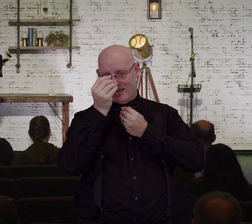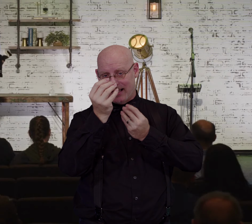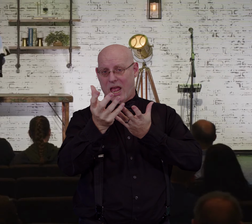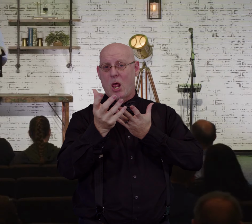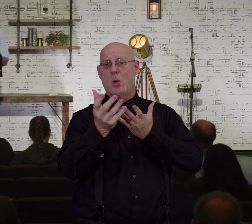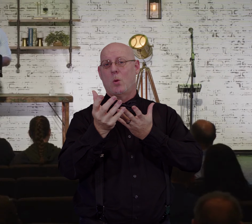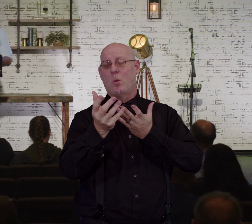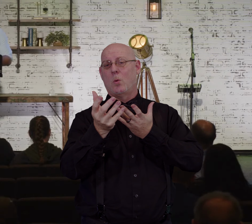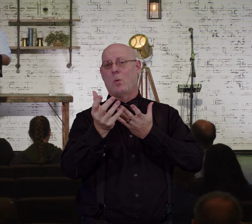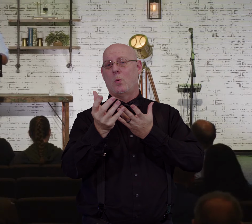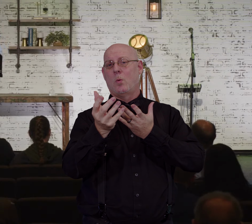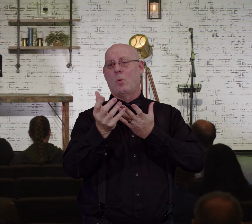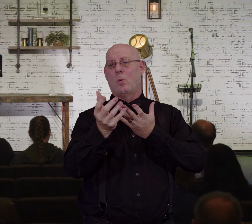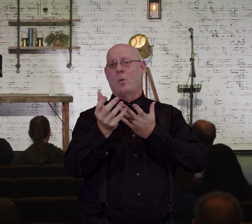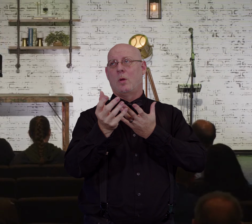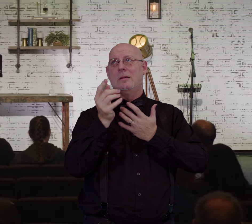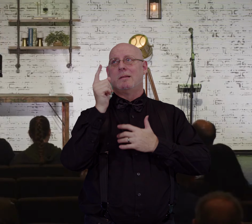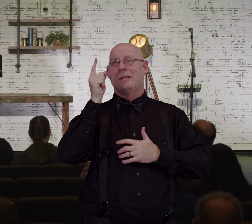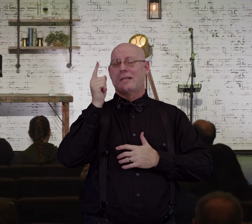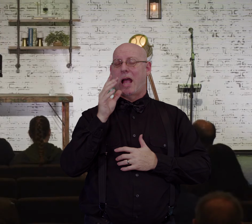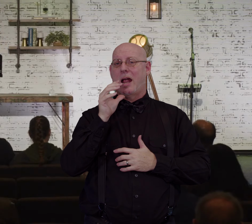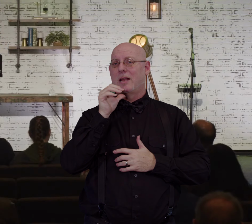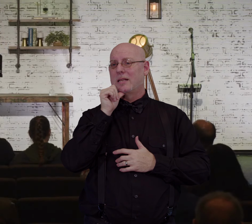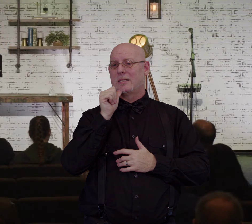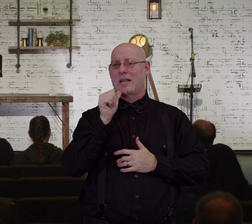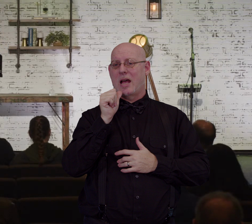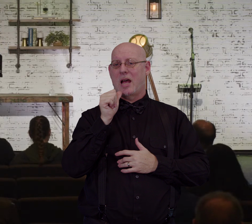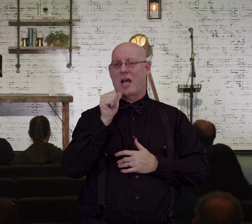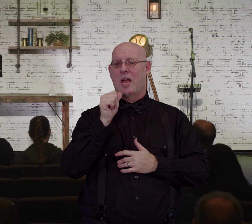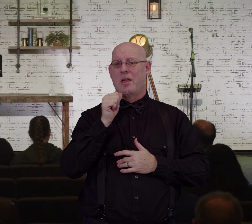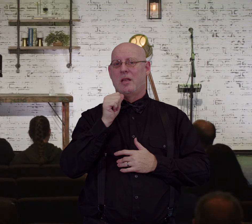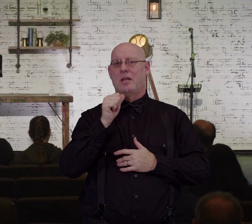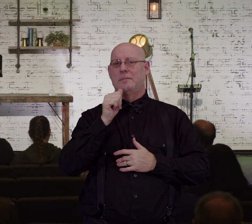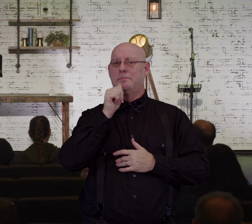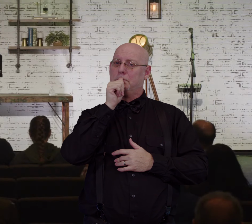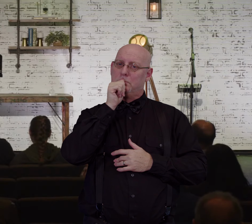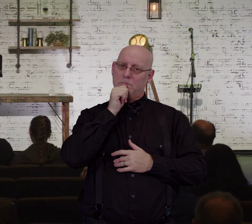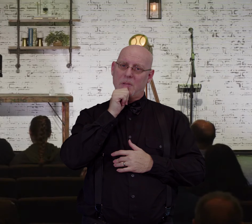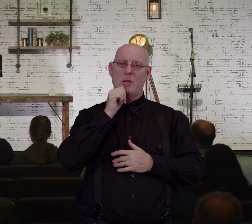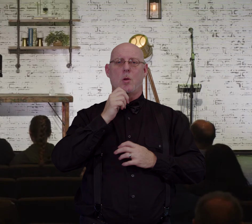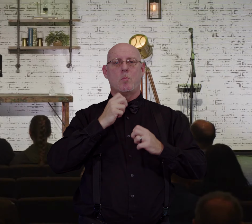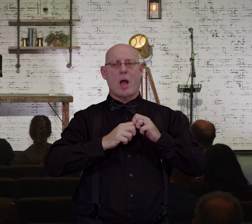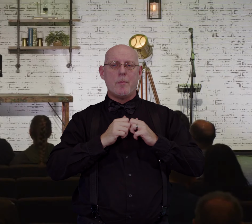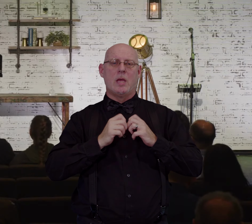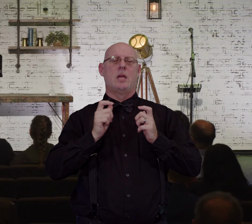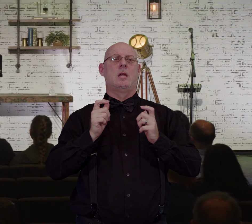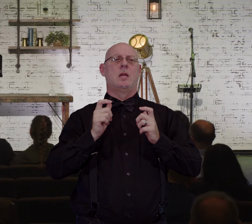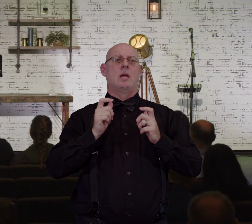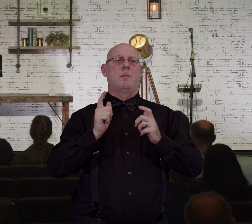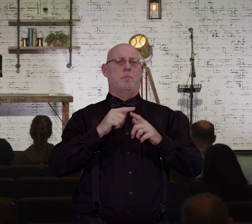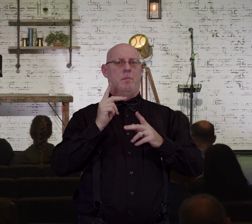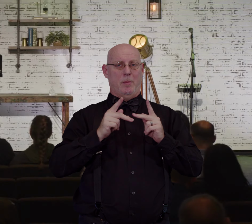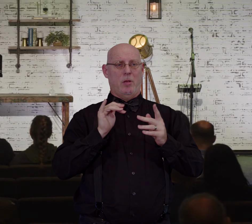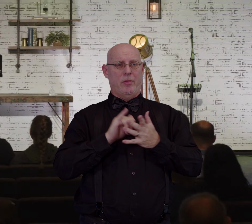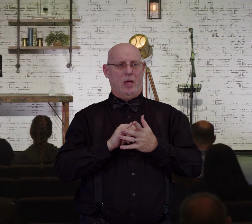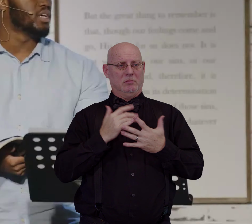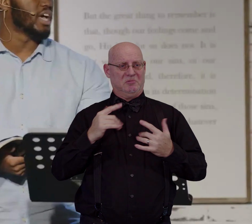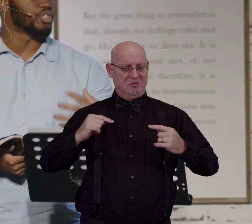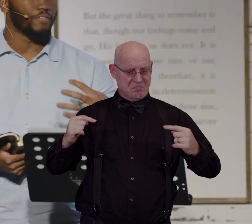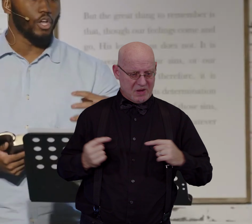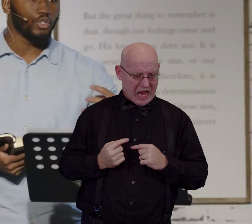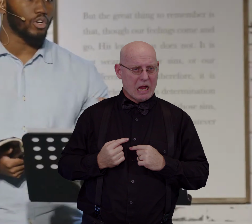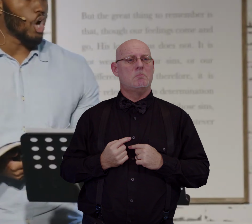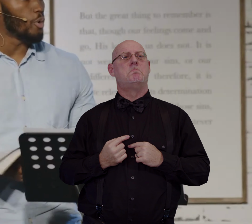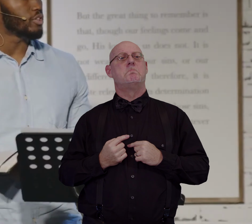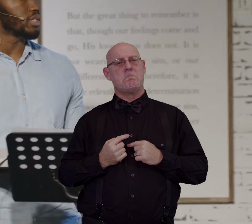know that God is not going to be partial in his judgment, and even more so a comfort to those who are being afflicted.